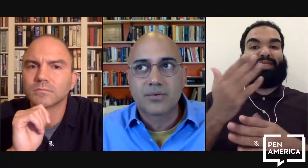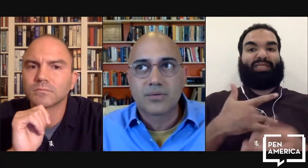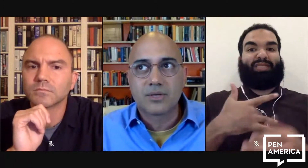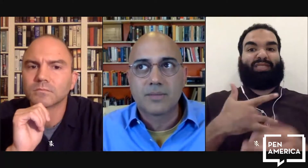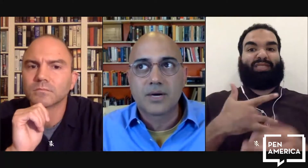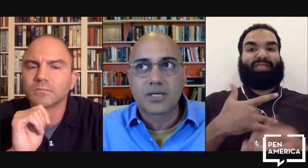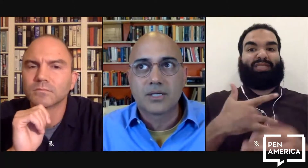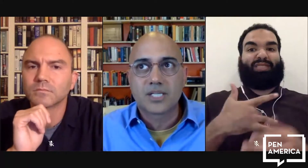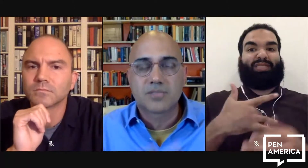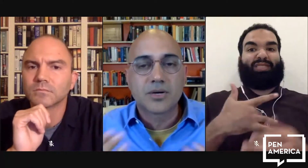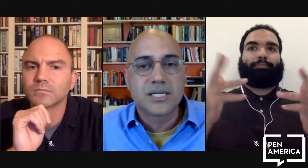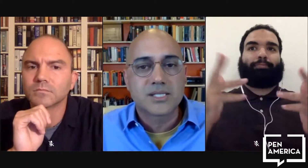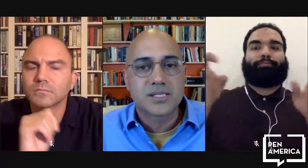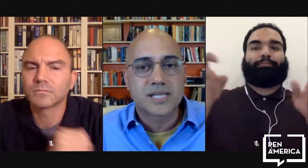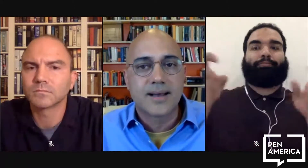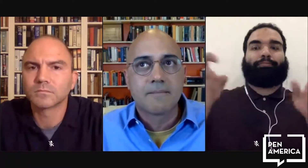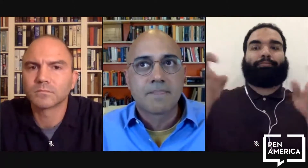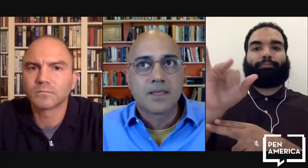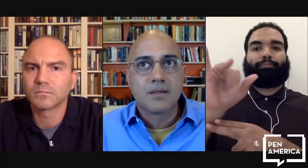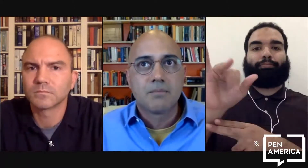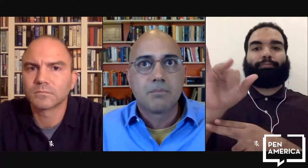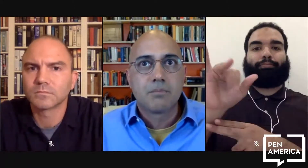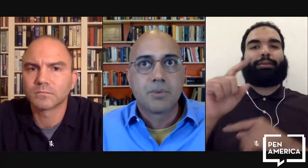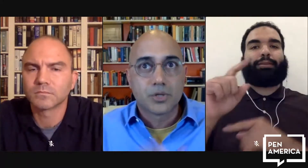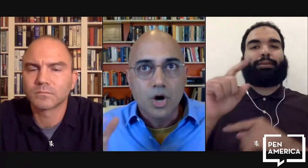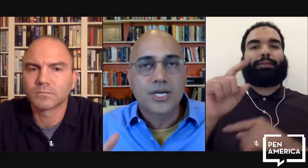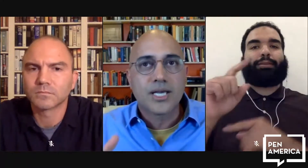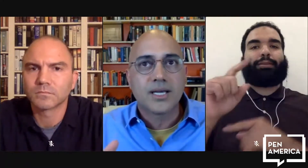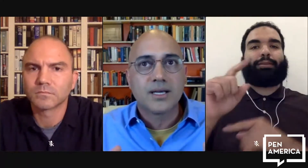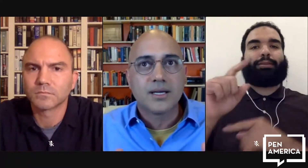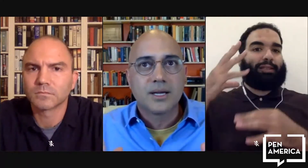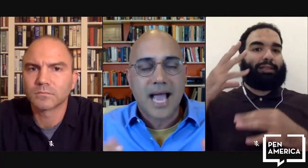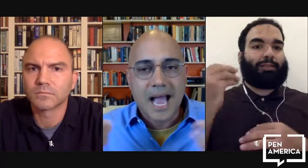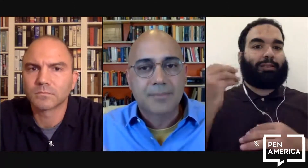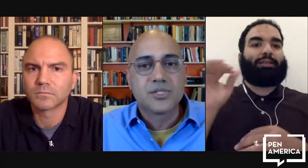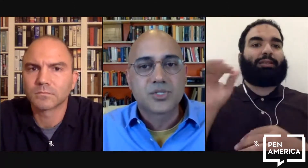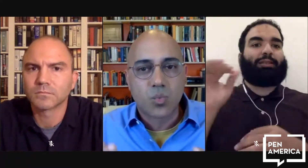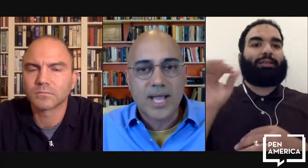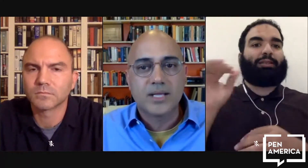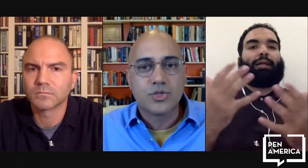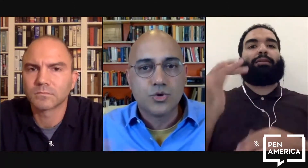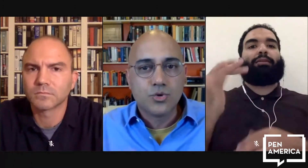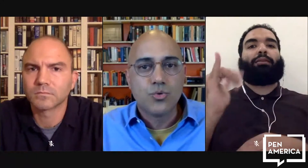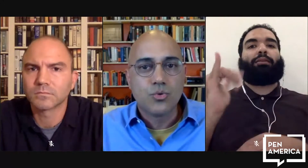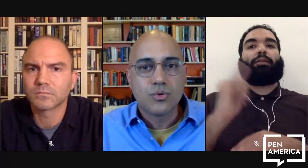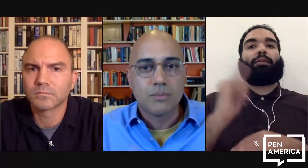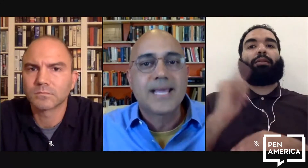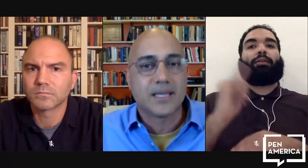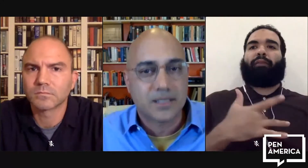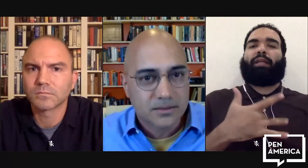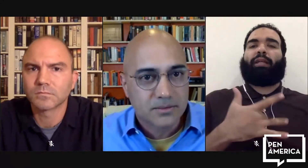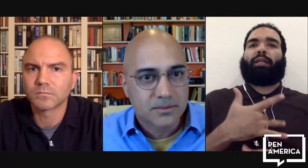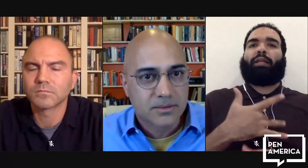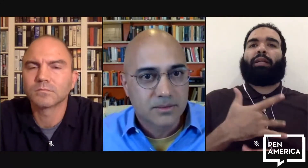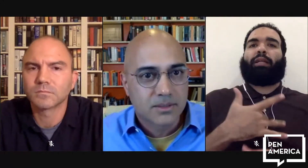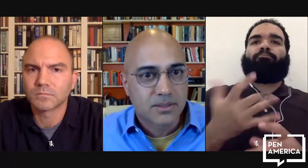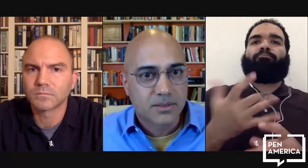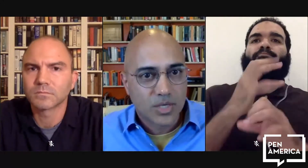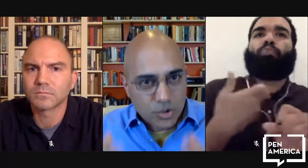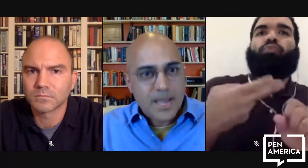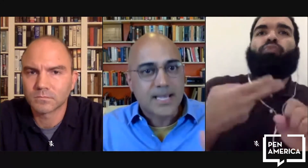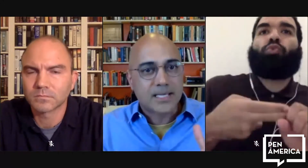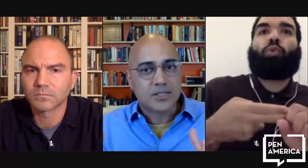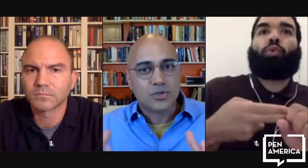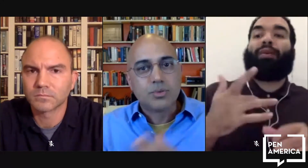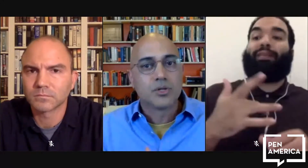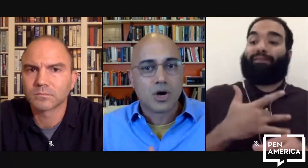about the American experience is that belonging happens when you make it. When